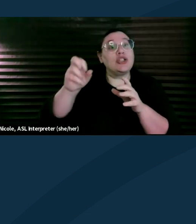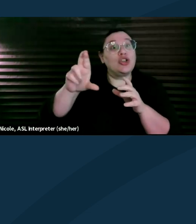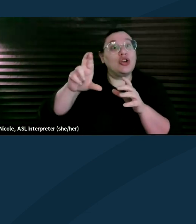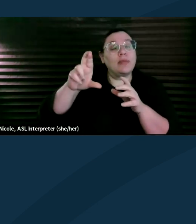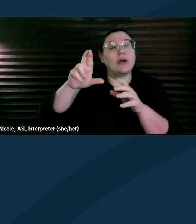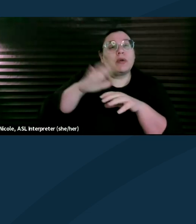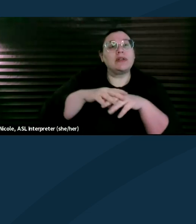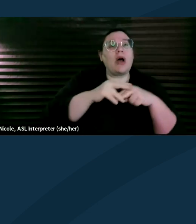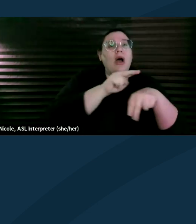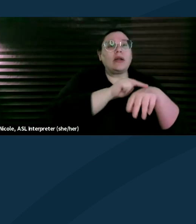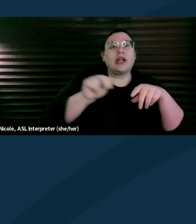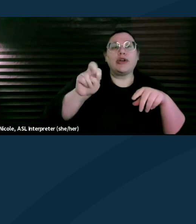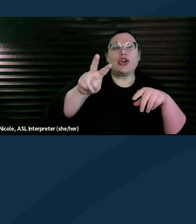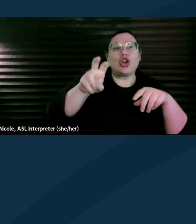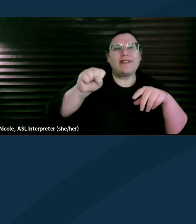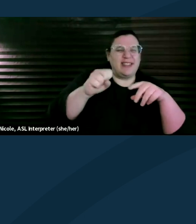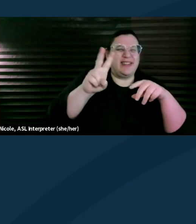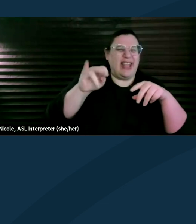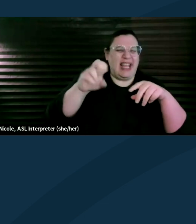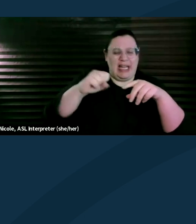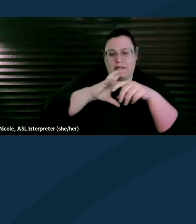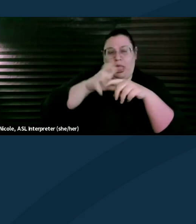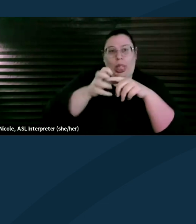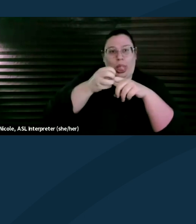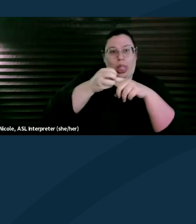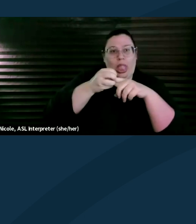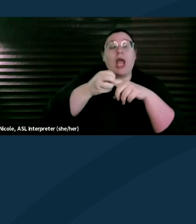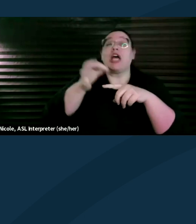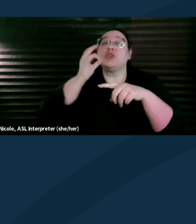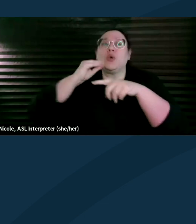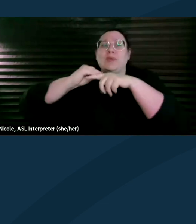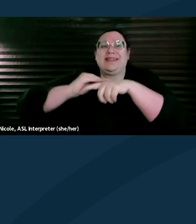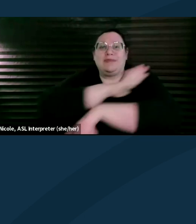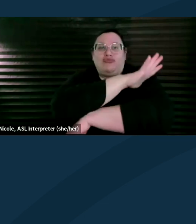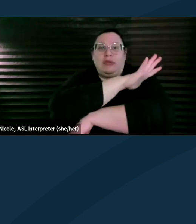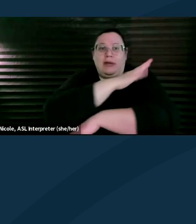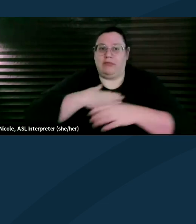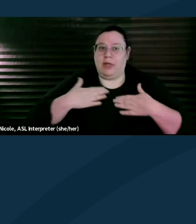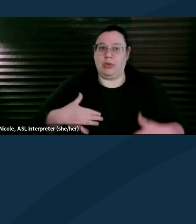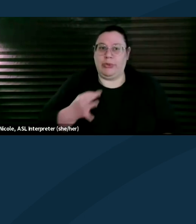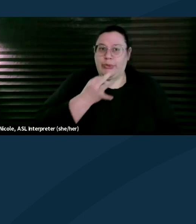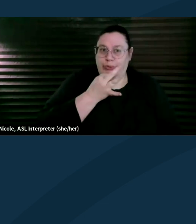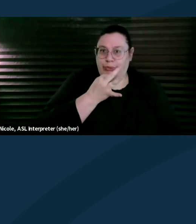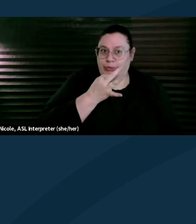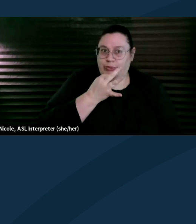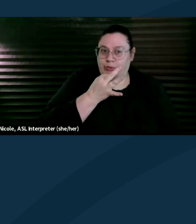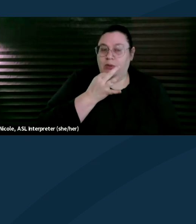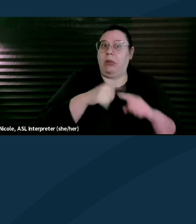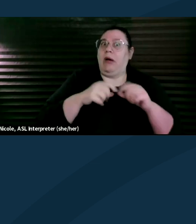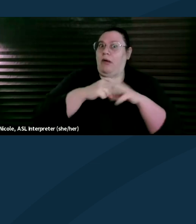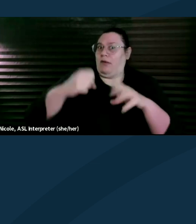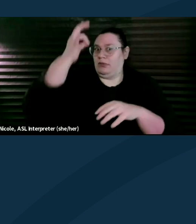of nerves, veins, and was getting ready to spread throughout my body. So this is my